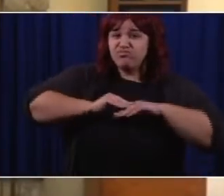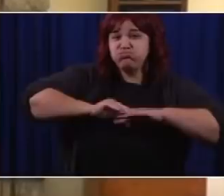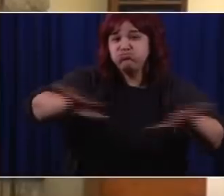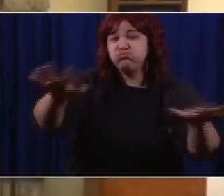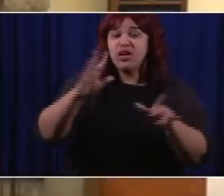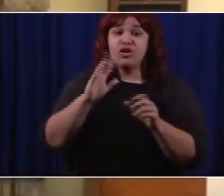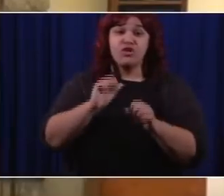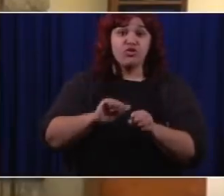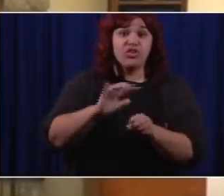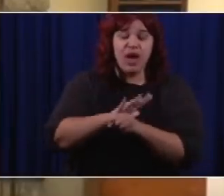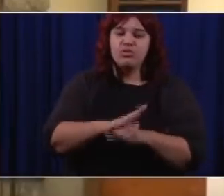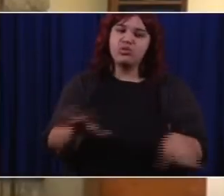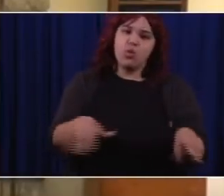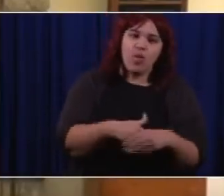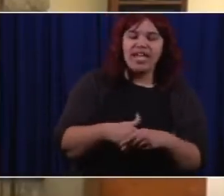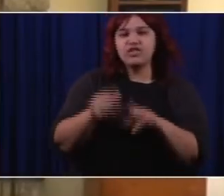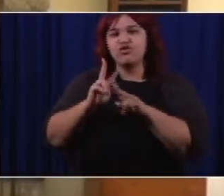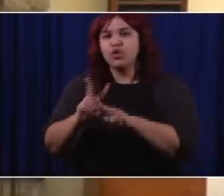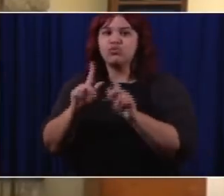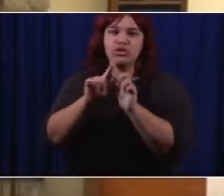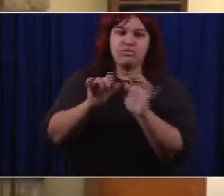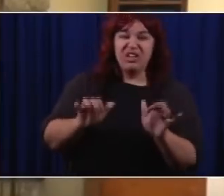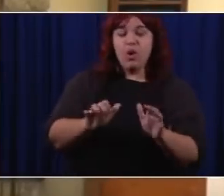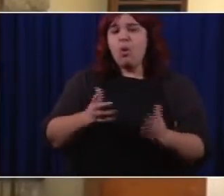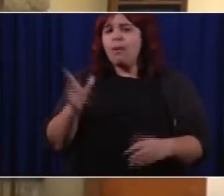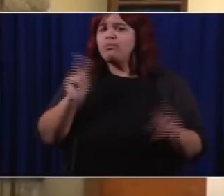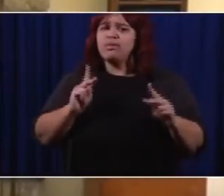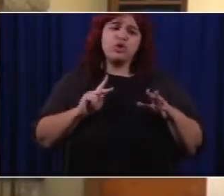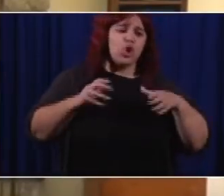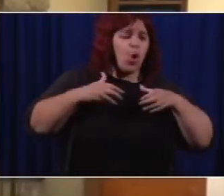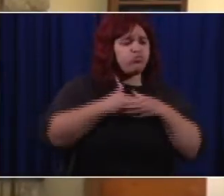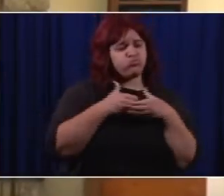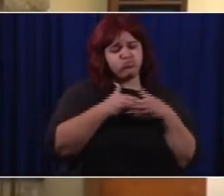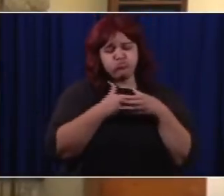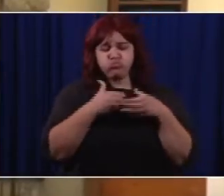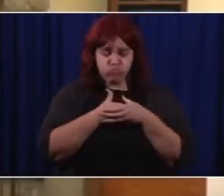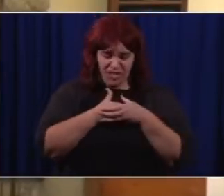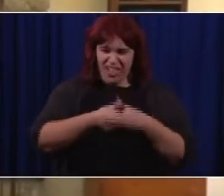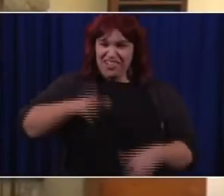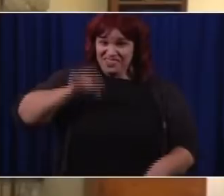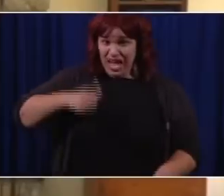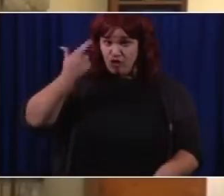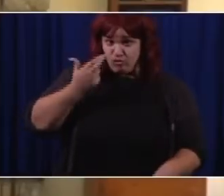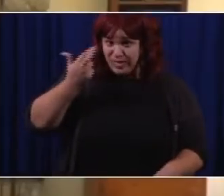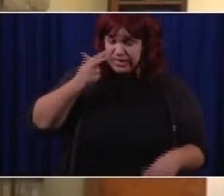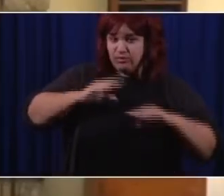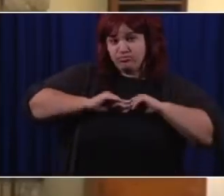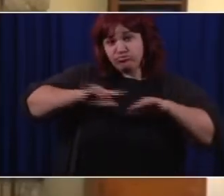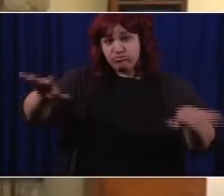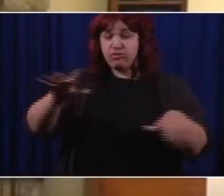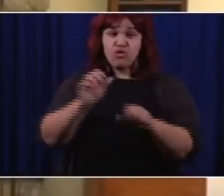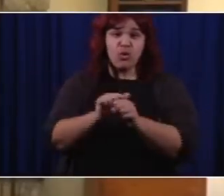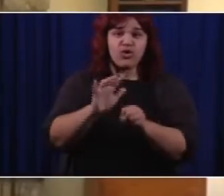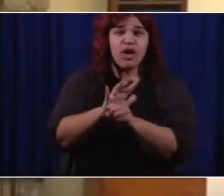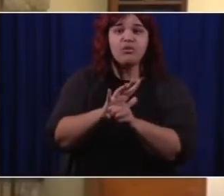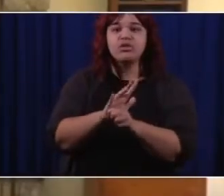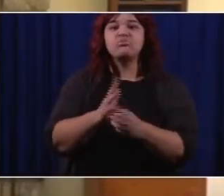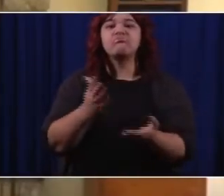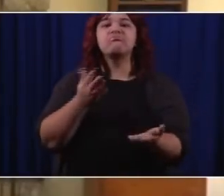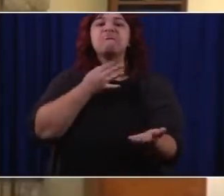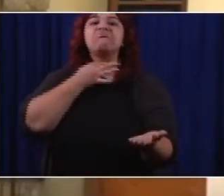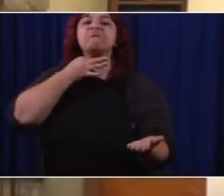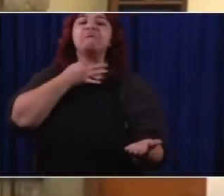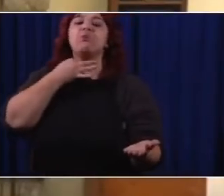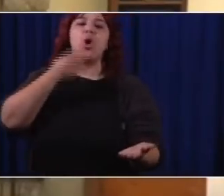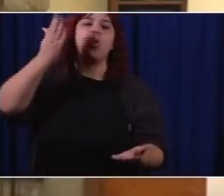the spread? And finally, if small gatherings of family and friends are major sources of spread, which you've said, why not some type of order limiting